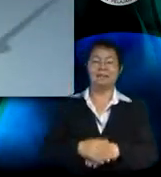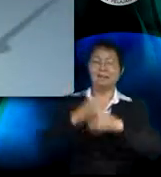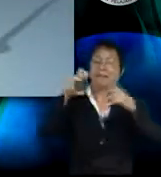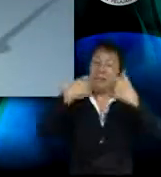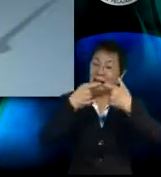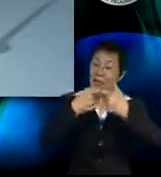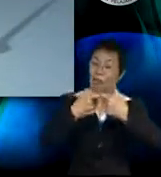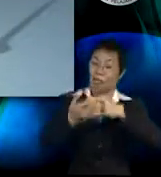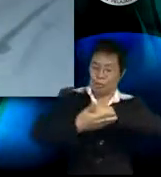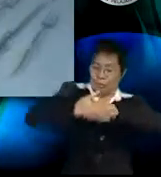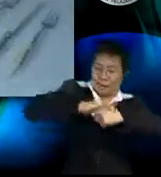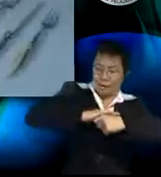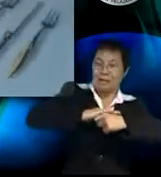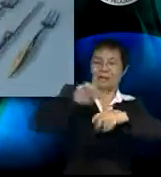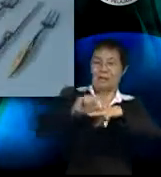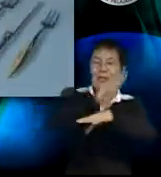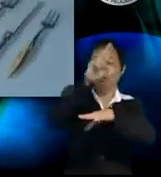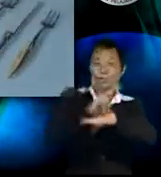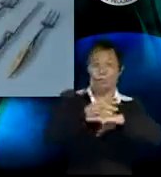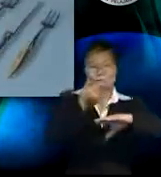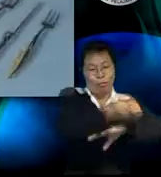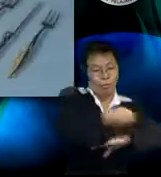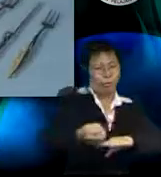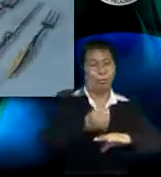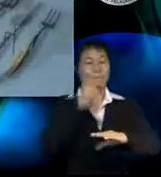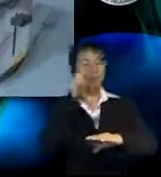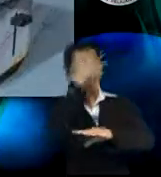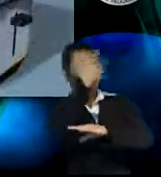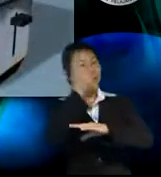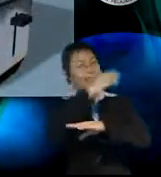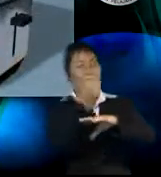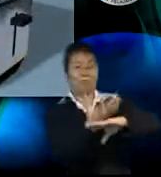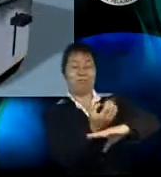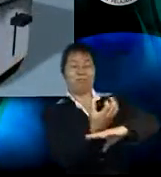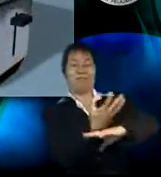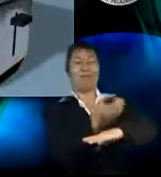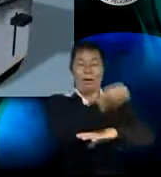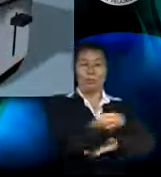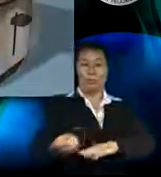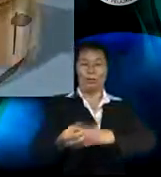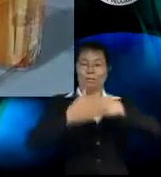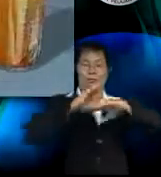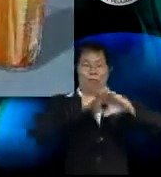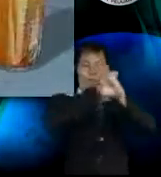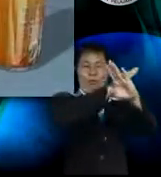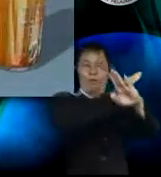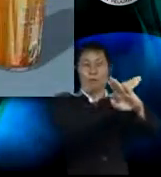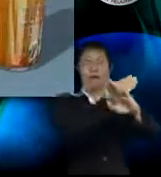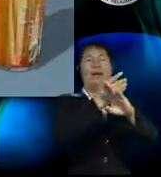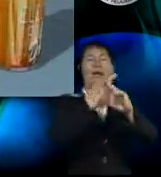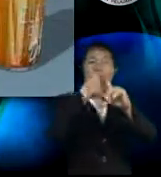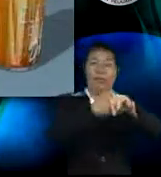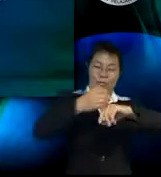Electroplating is used to make objects look attractive and shiny. The object can also be protected against